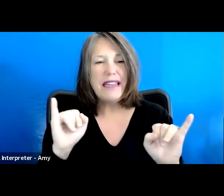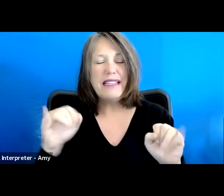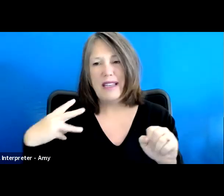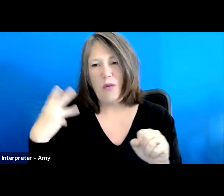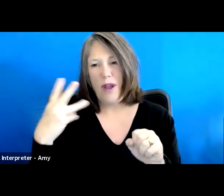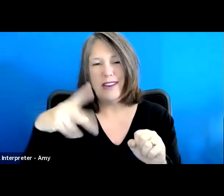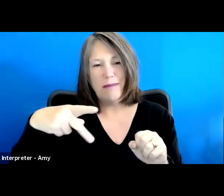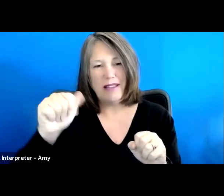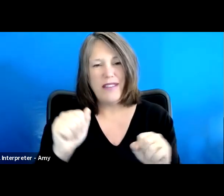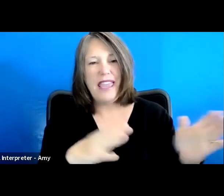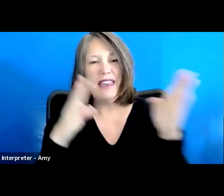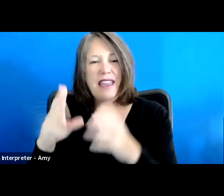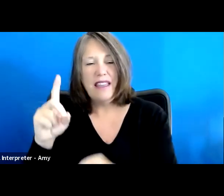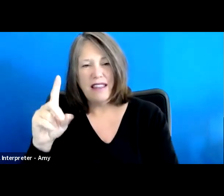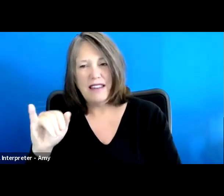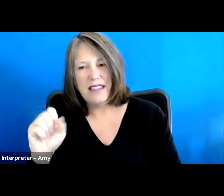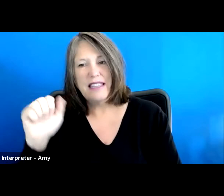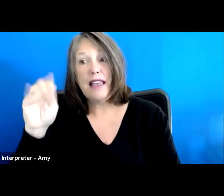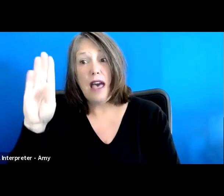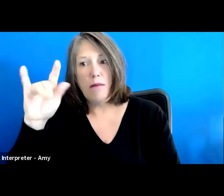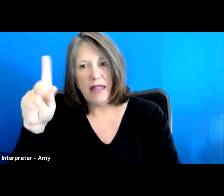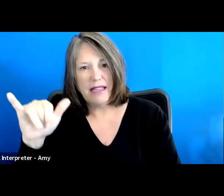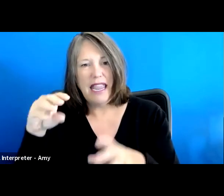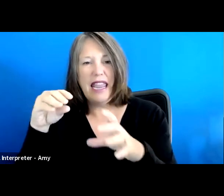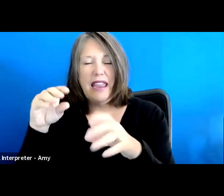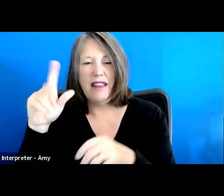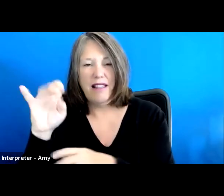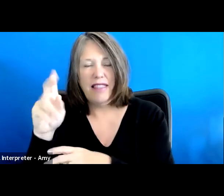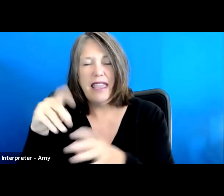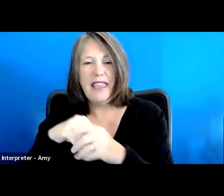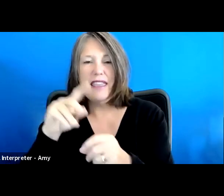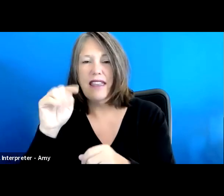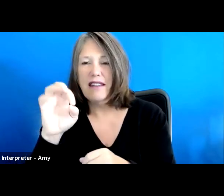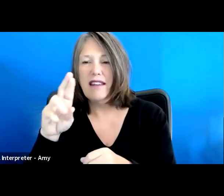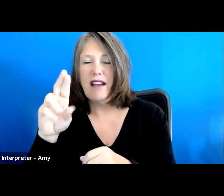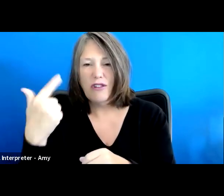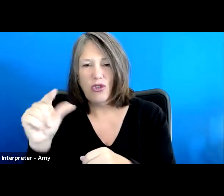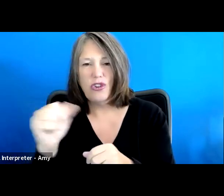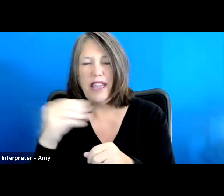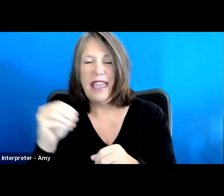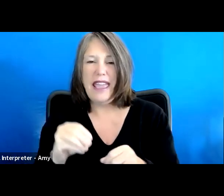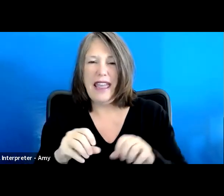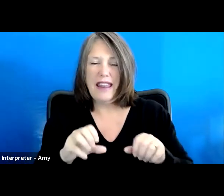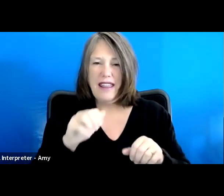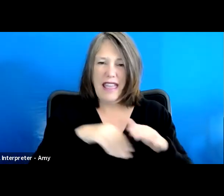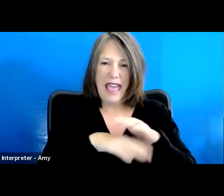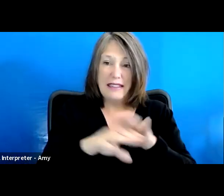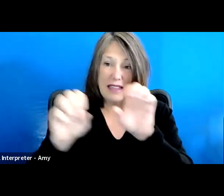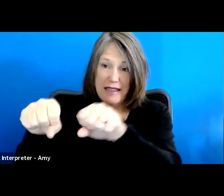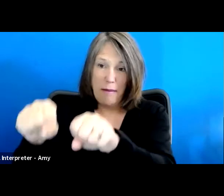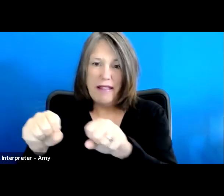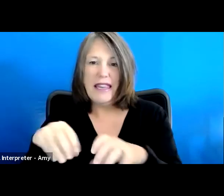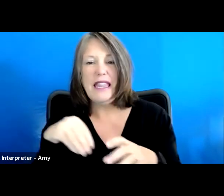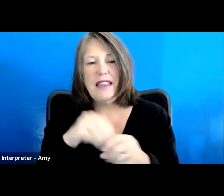in Indianapolis, Indiana. We're going to talk a little bit about the results and some of the research findings from phase